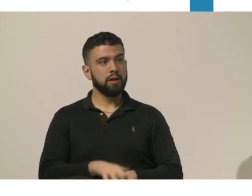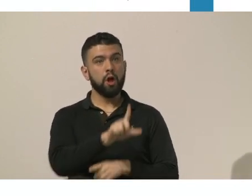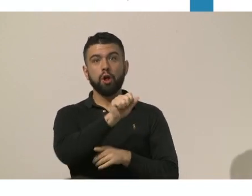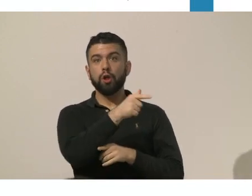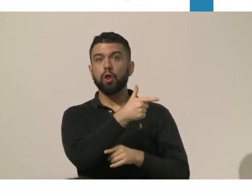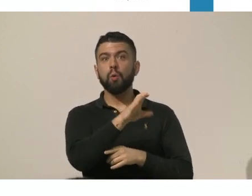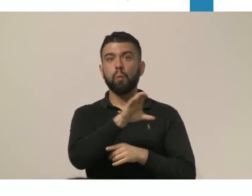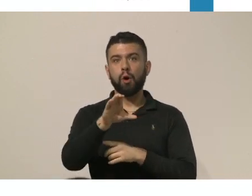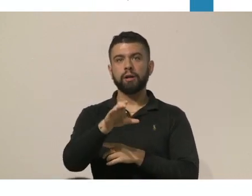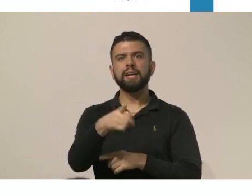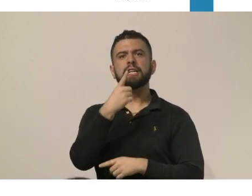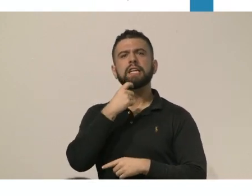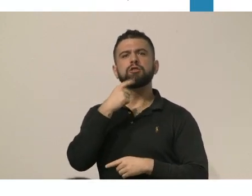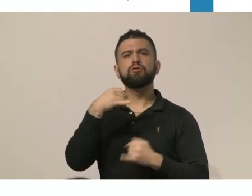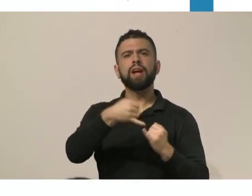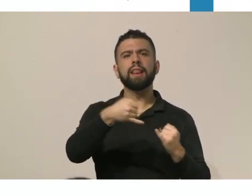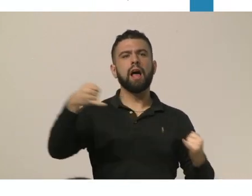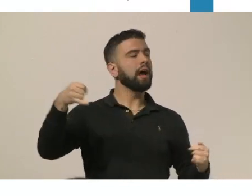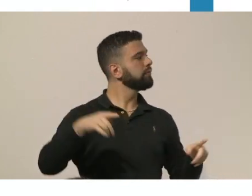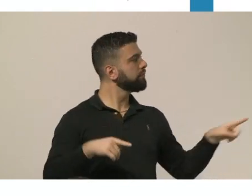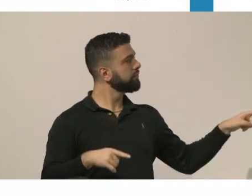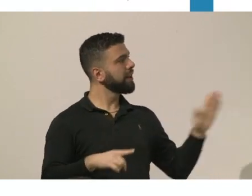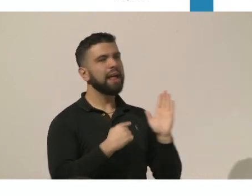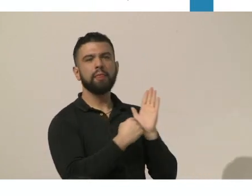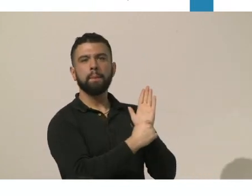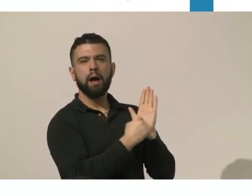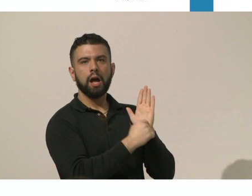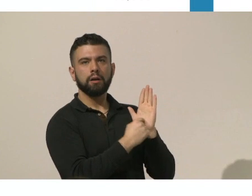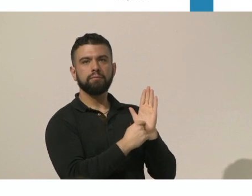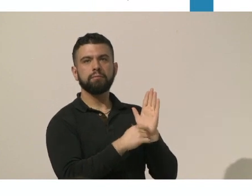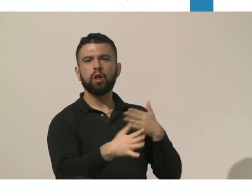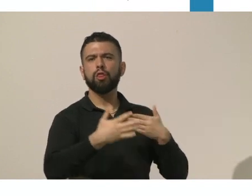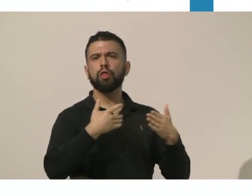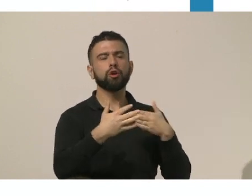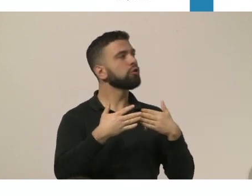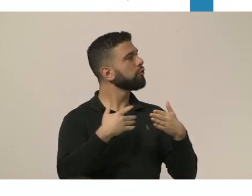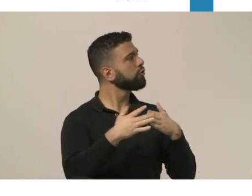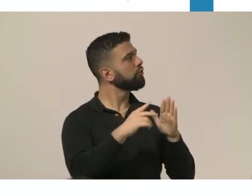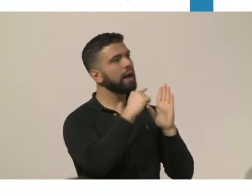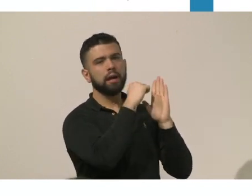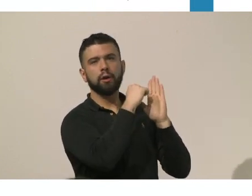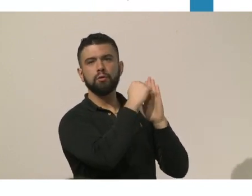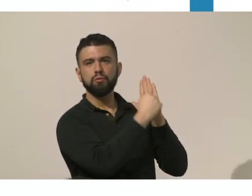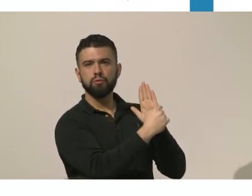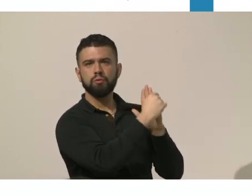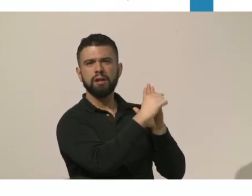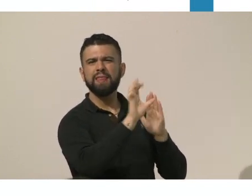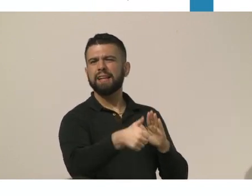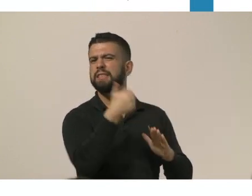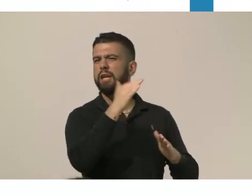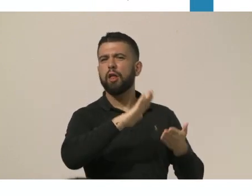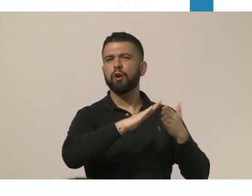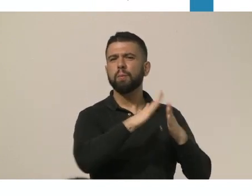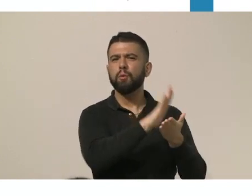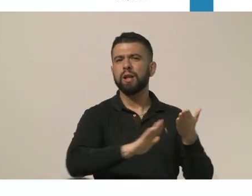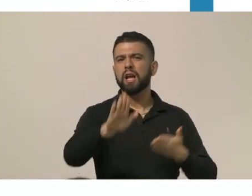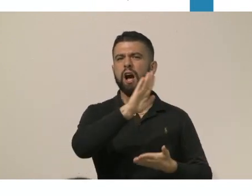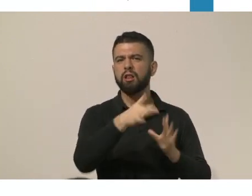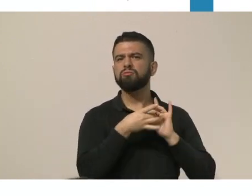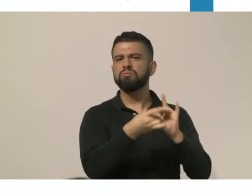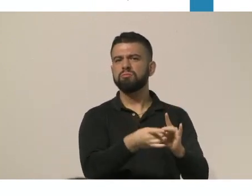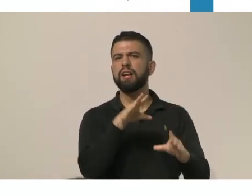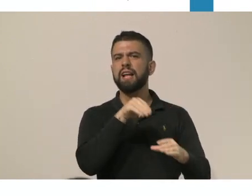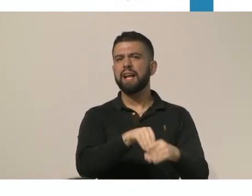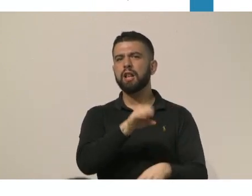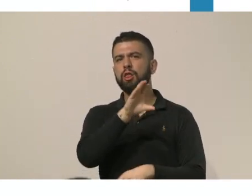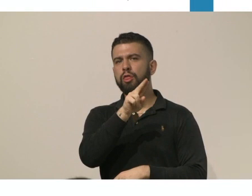being the red line at the bottom, the grayish line being the other community colleges at CUNY, and